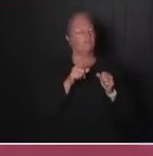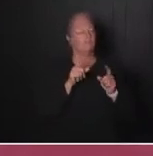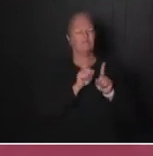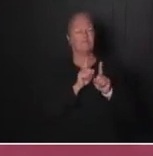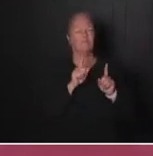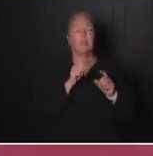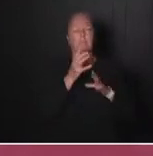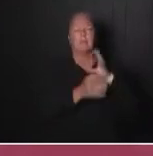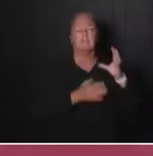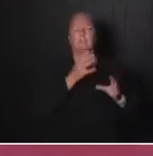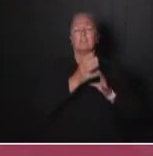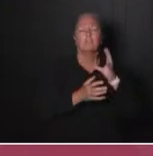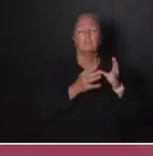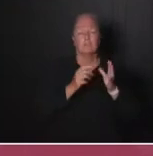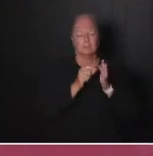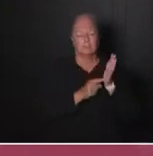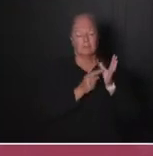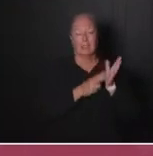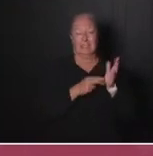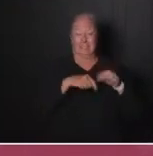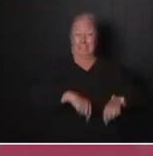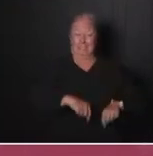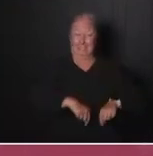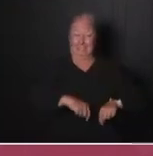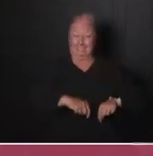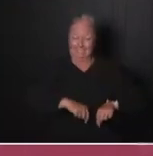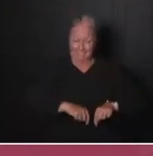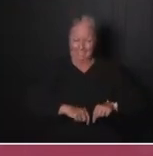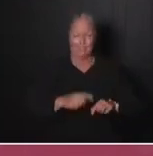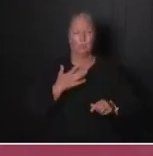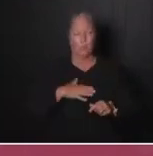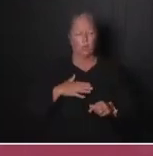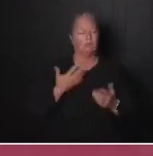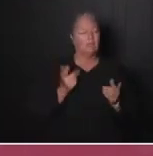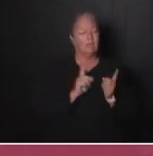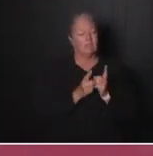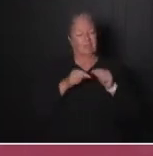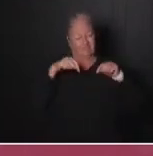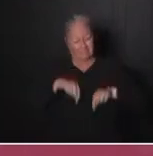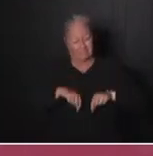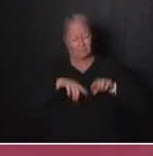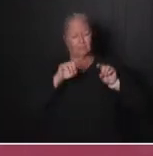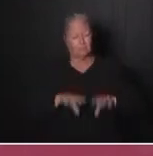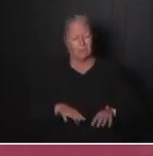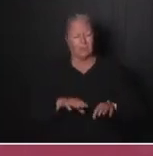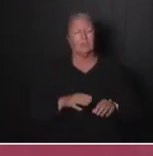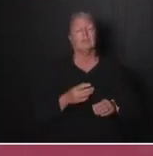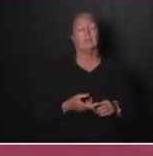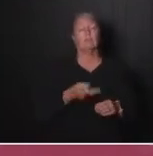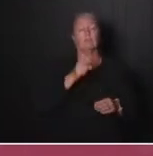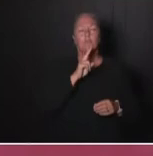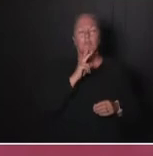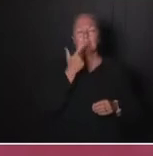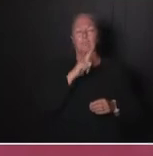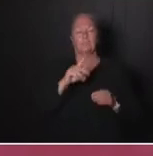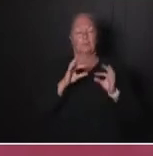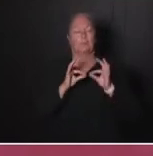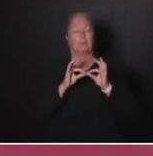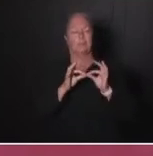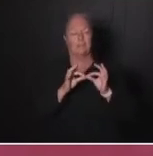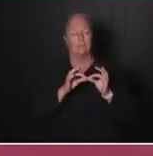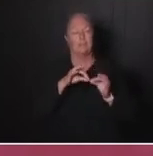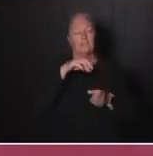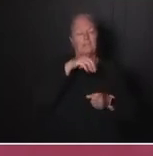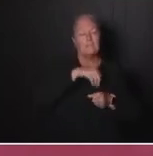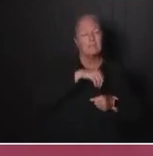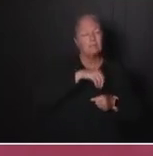more trains here. We will maximise local content in the $270 billion